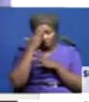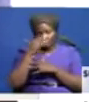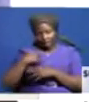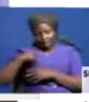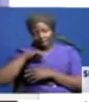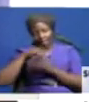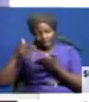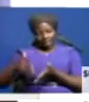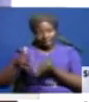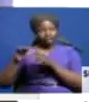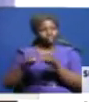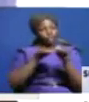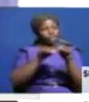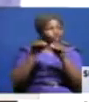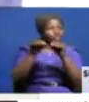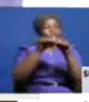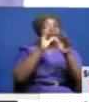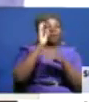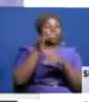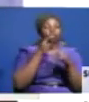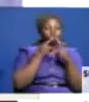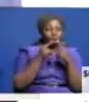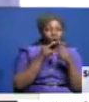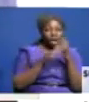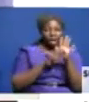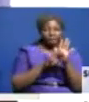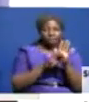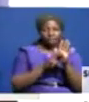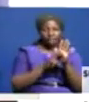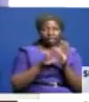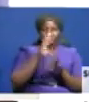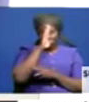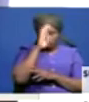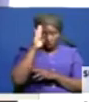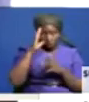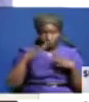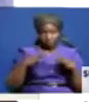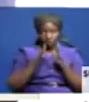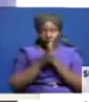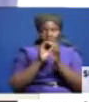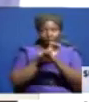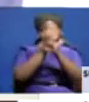be bargaining on behalf of the people of Bungoma with a clear mind. If it is housing, if it